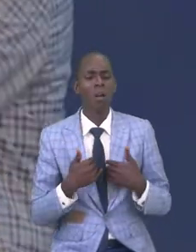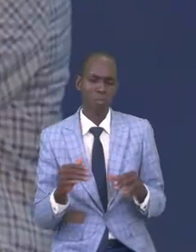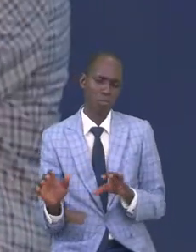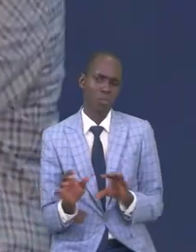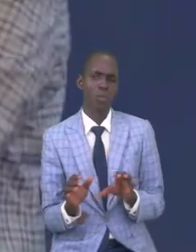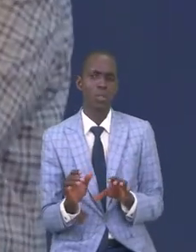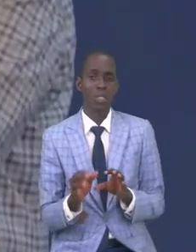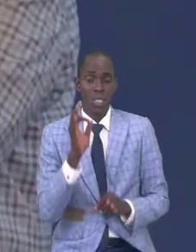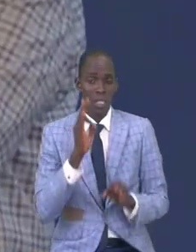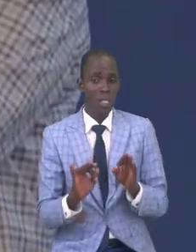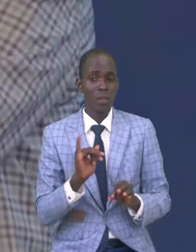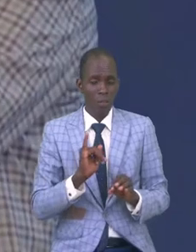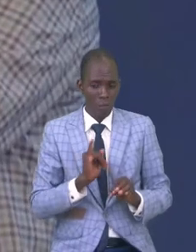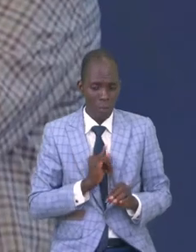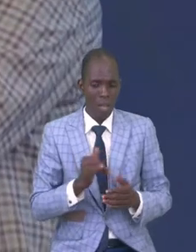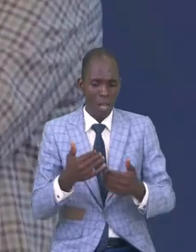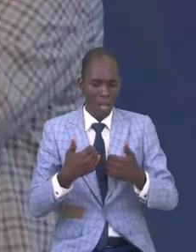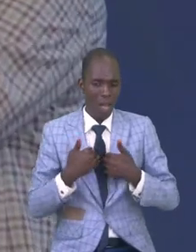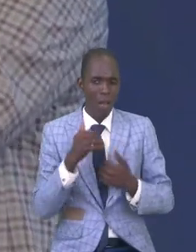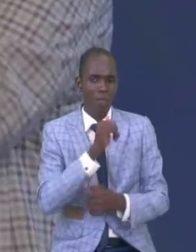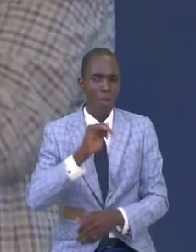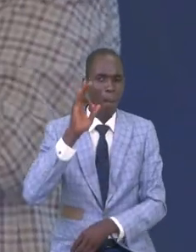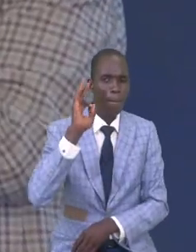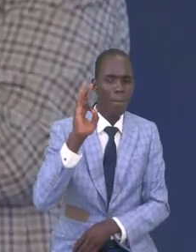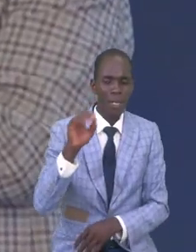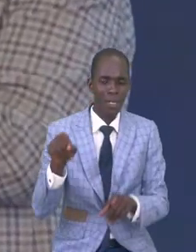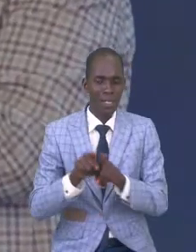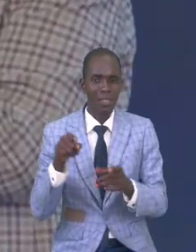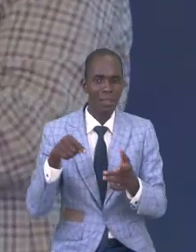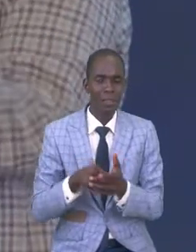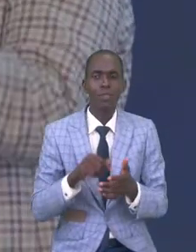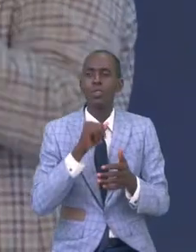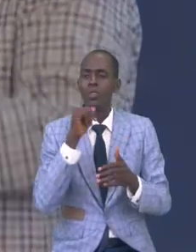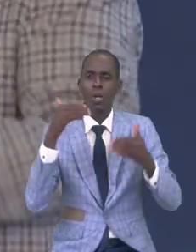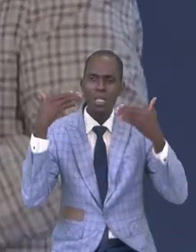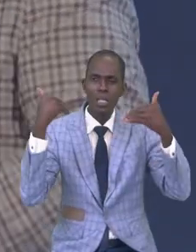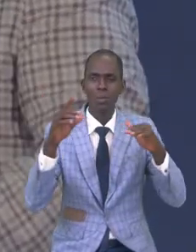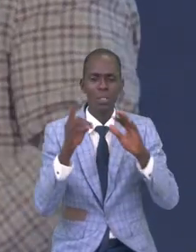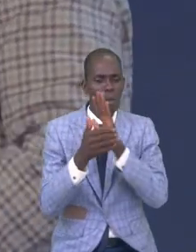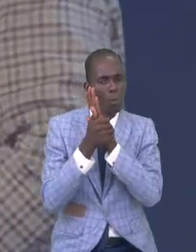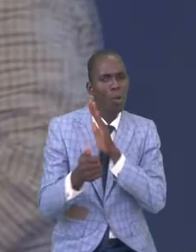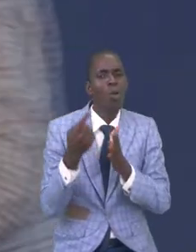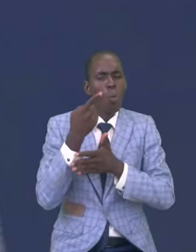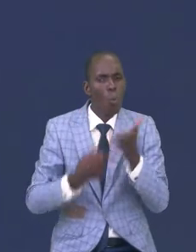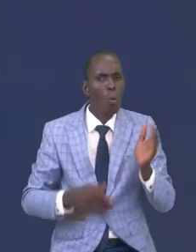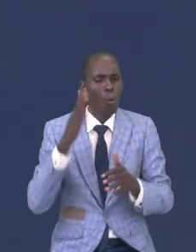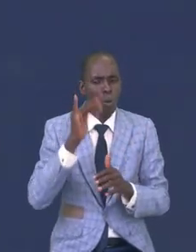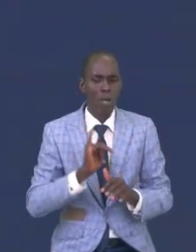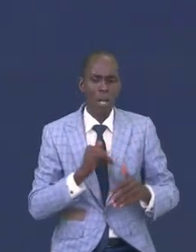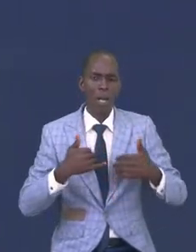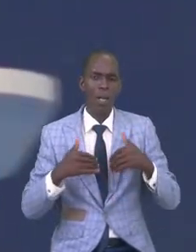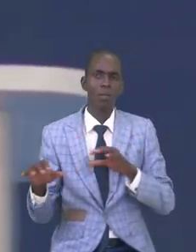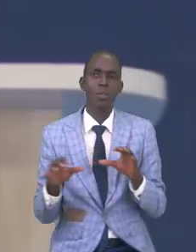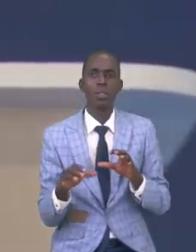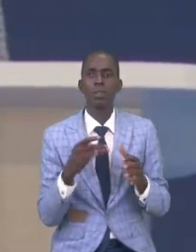a message like this for unlimited potential? What could I have done? And the Lord said,